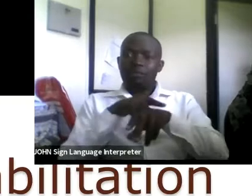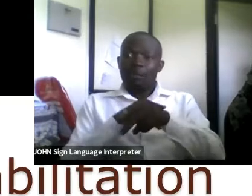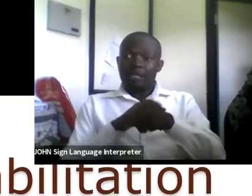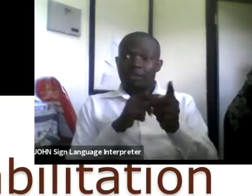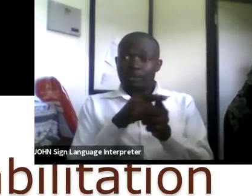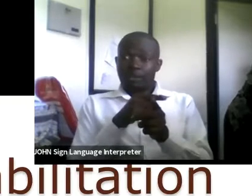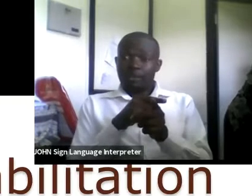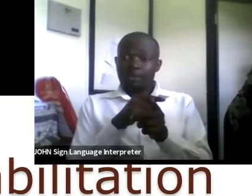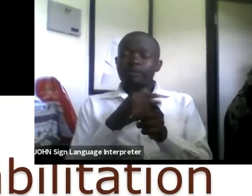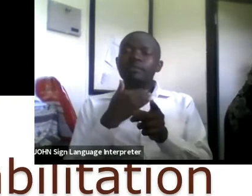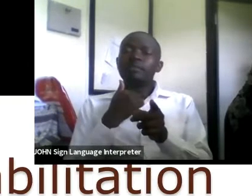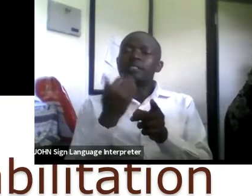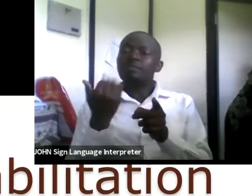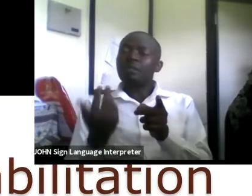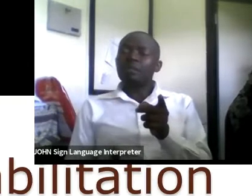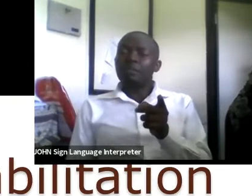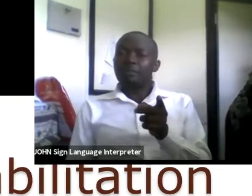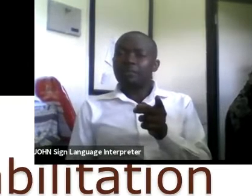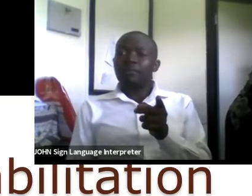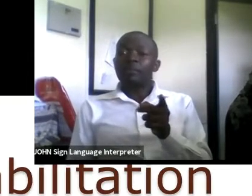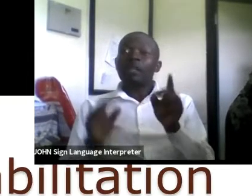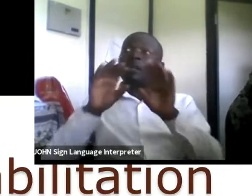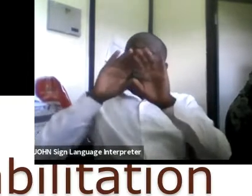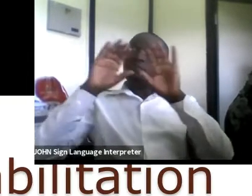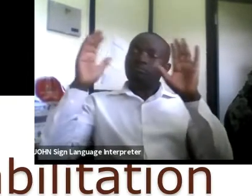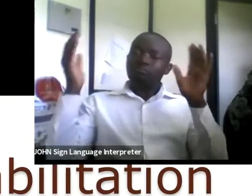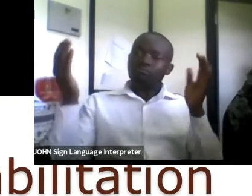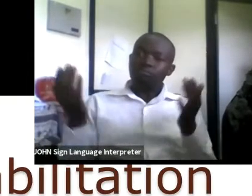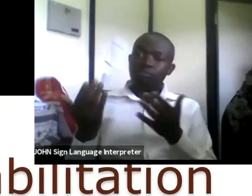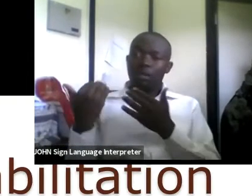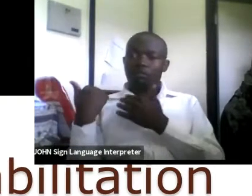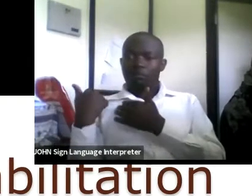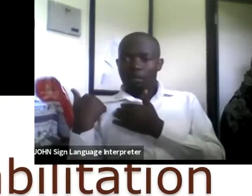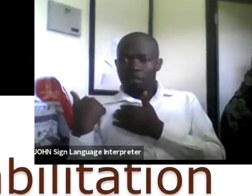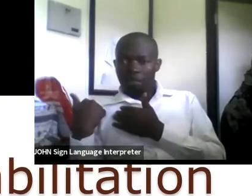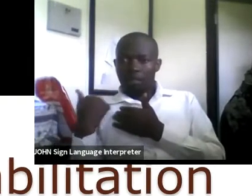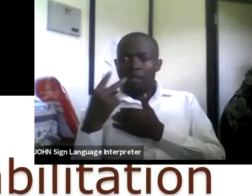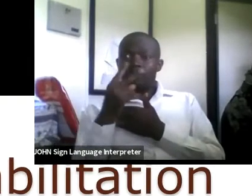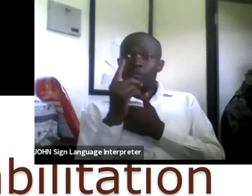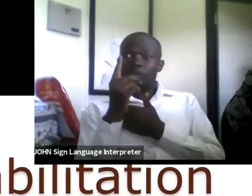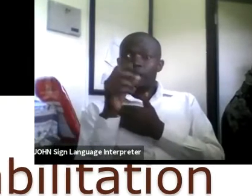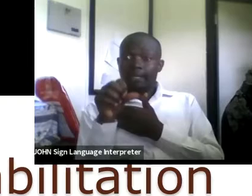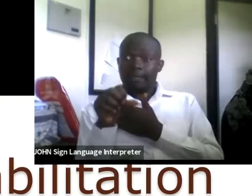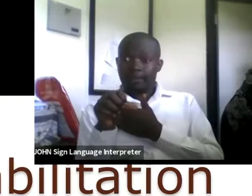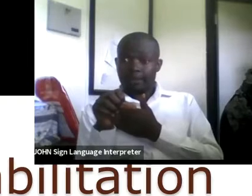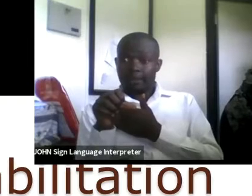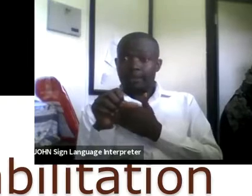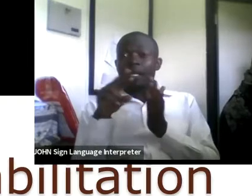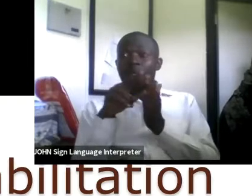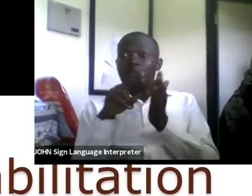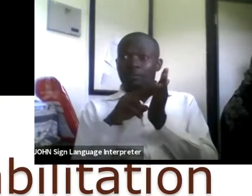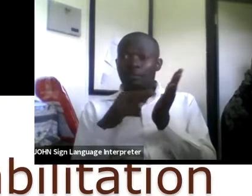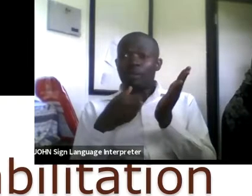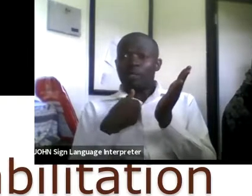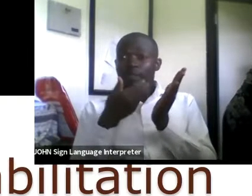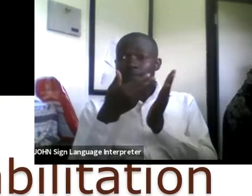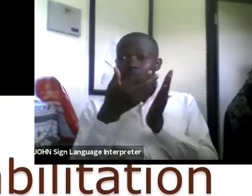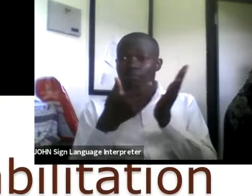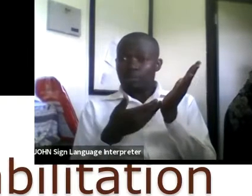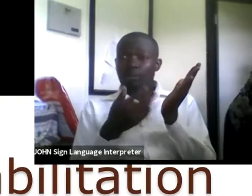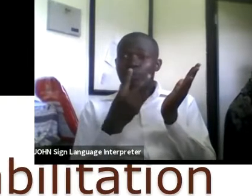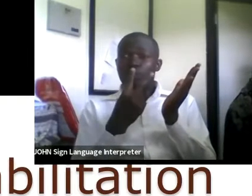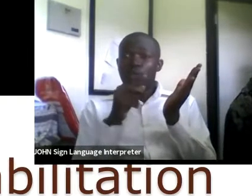The Global Burden of Disease Study 2019, the report states that 2.41